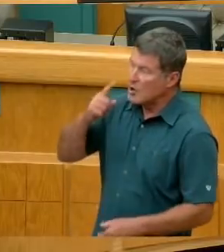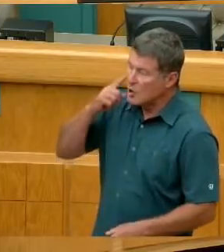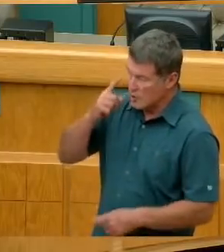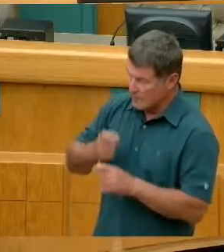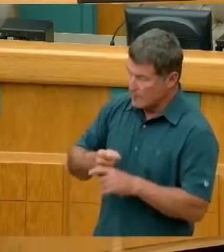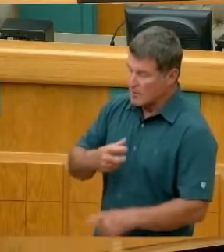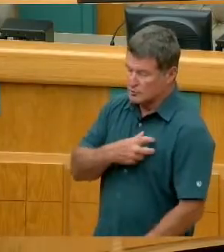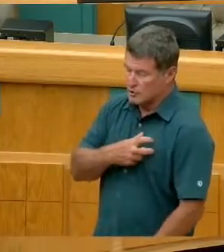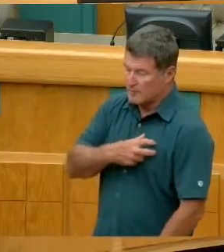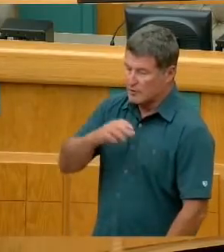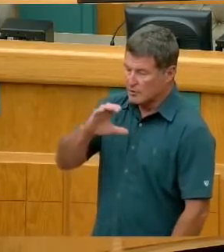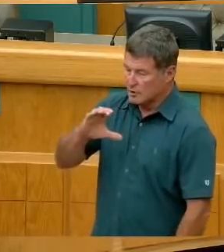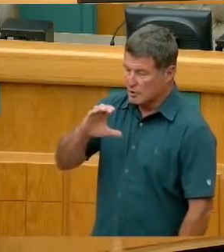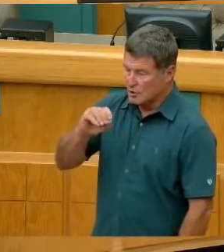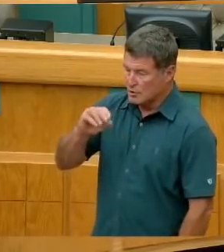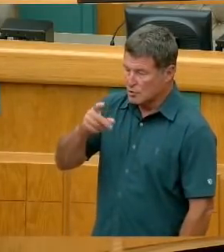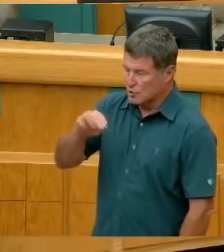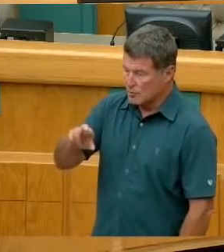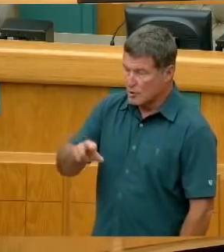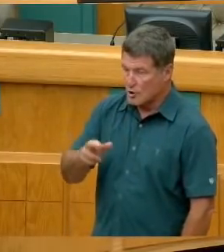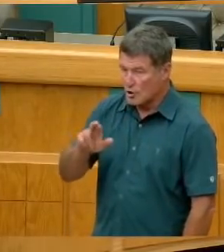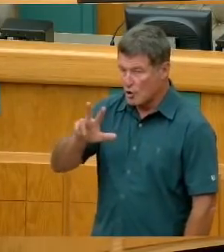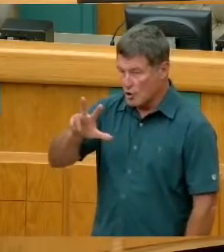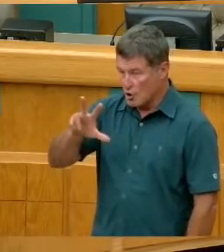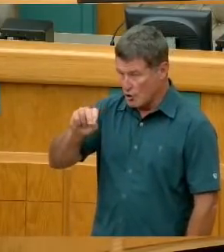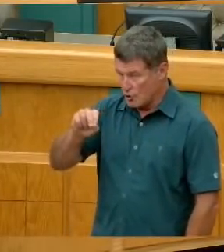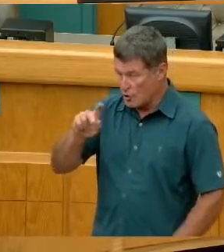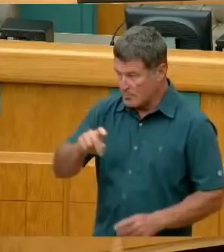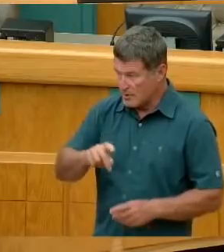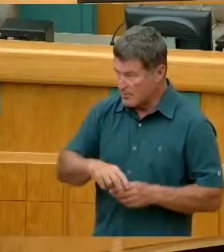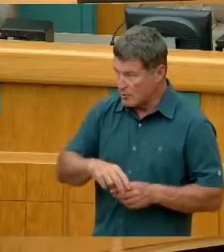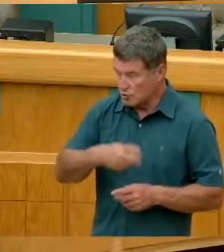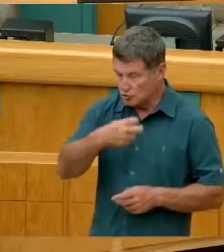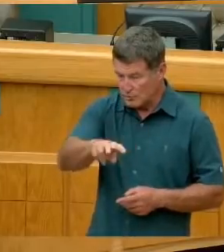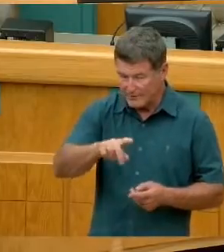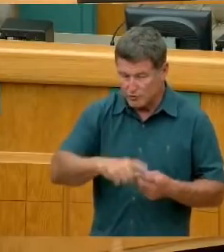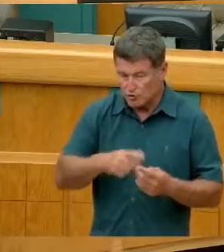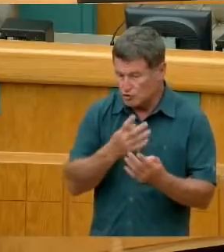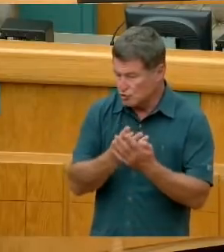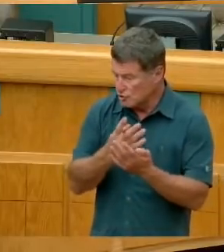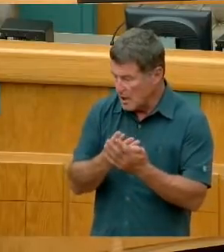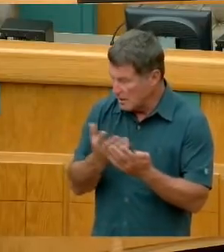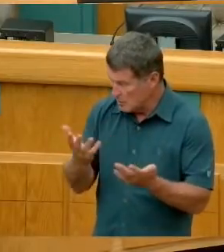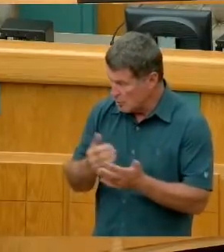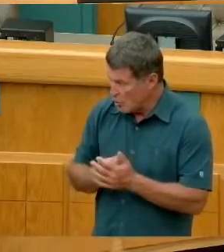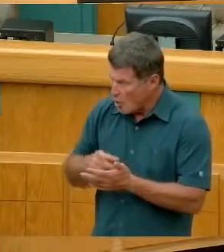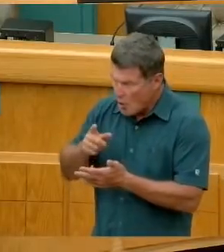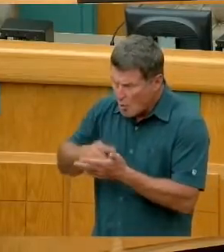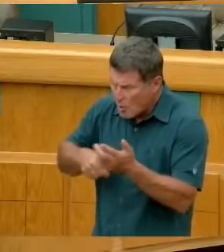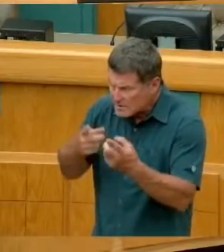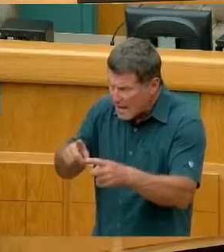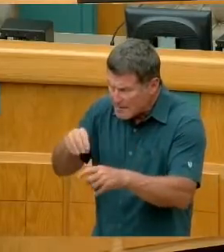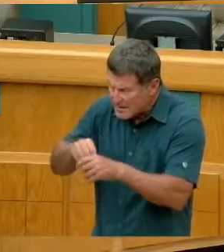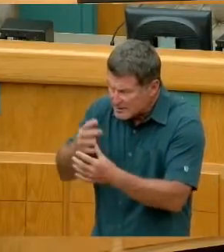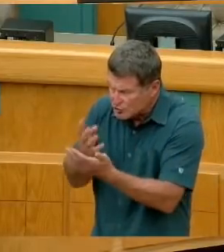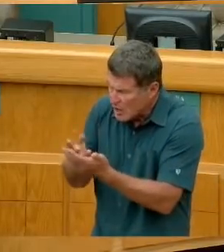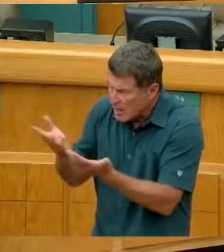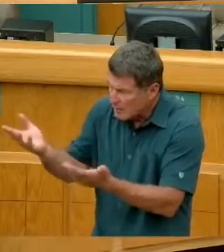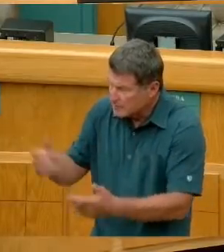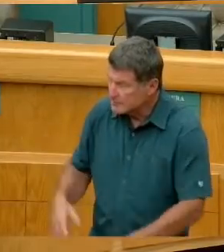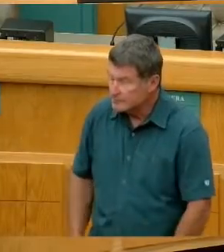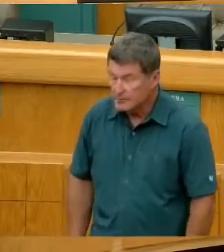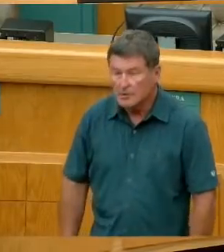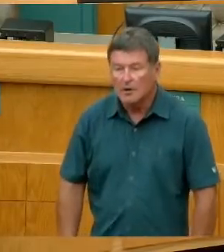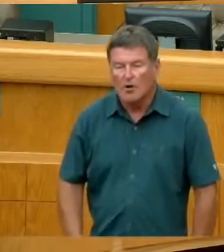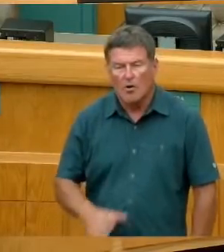Today we got confirmation from Sheriff Cooper that 30 employees have been reassigned to the jail. I just wondered if we could get some clarification on exactly what's